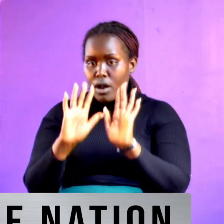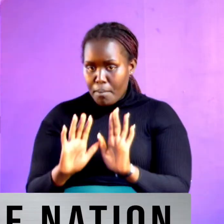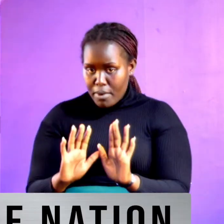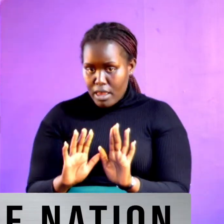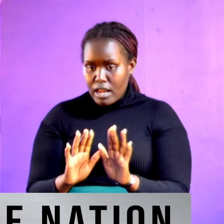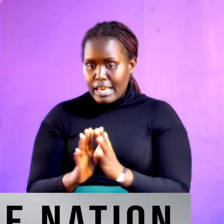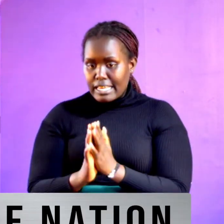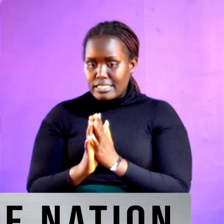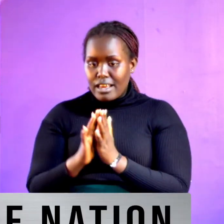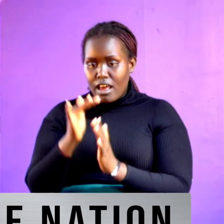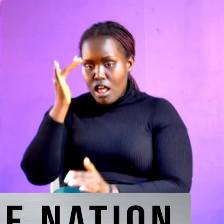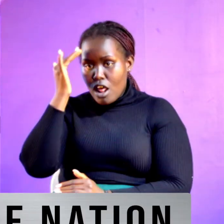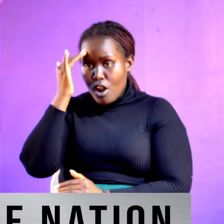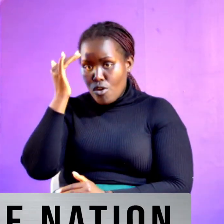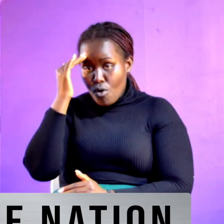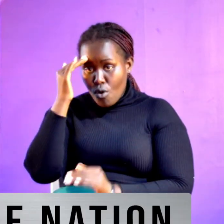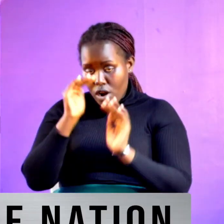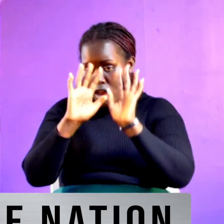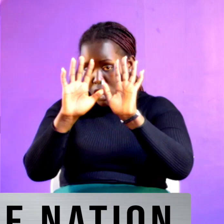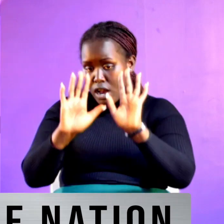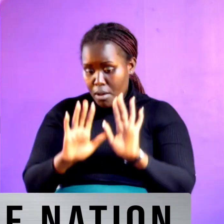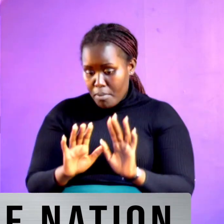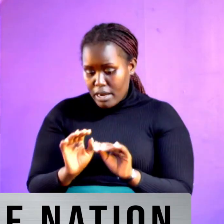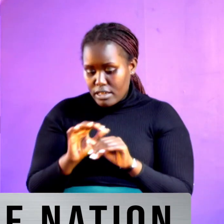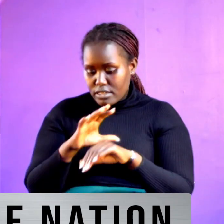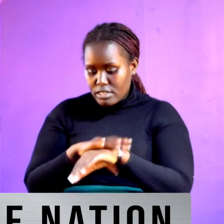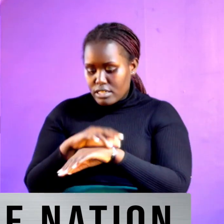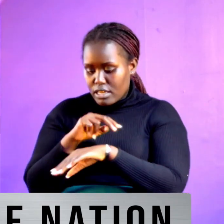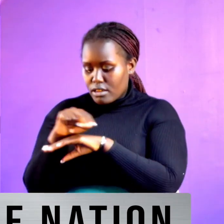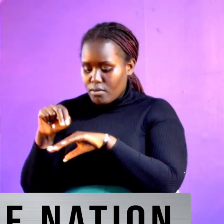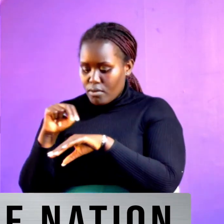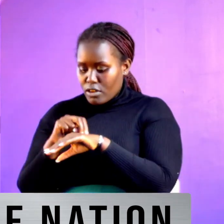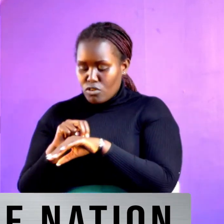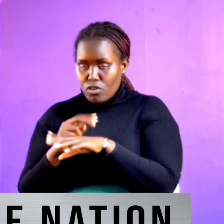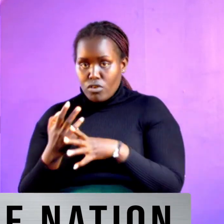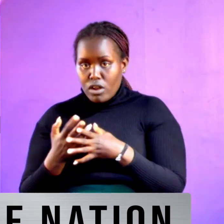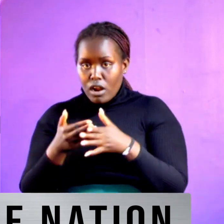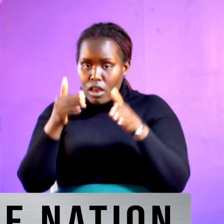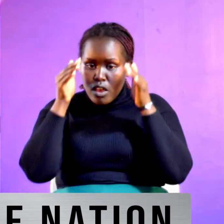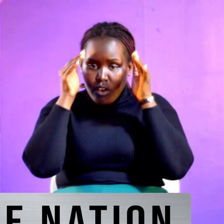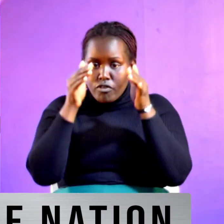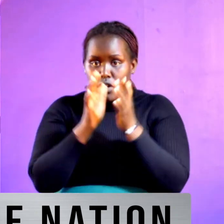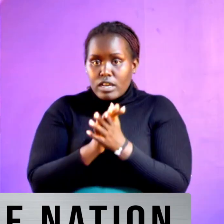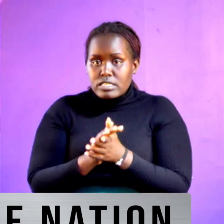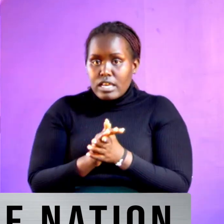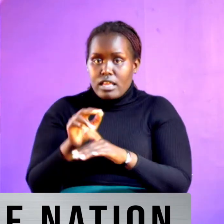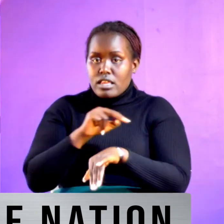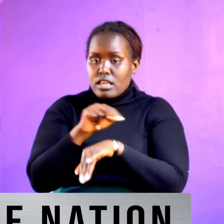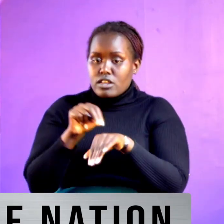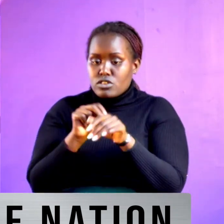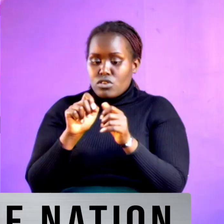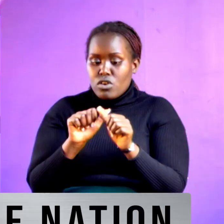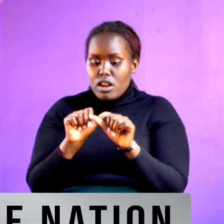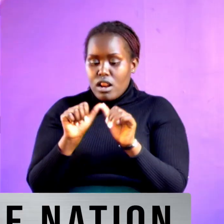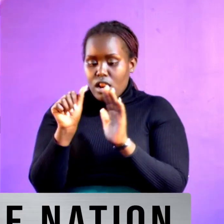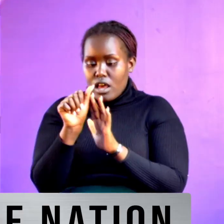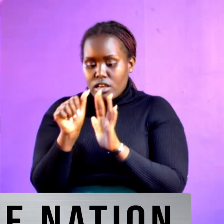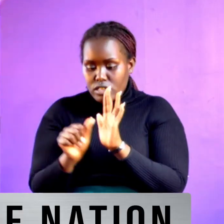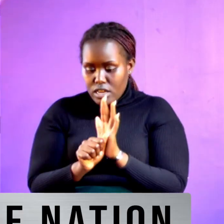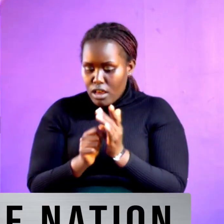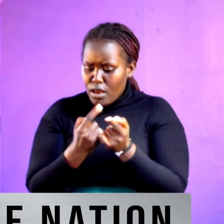campaign. It has taken a national traction, and it has formed a national agenda. But really, honestly,